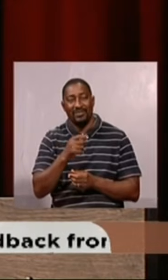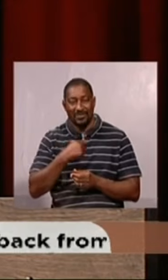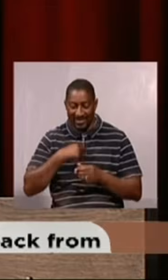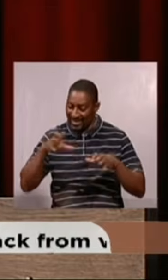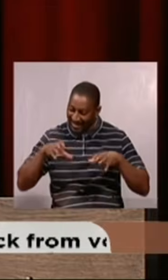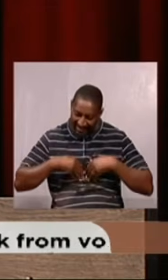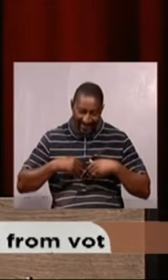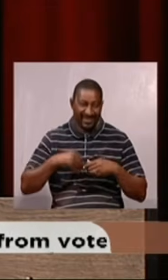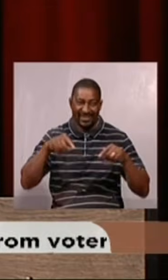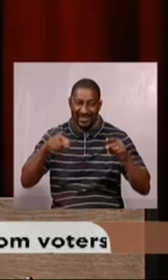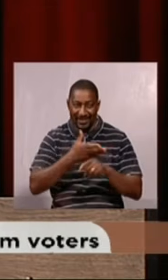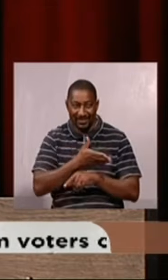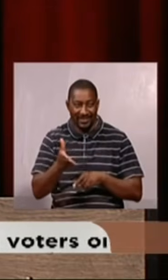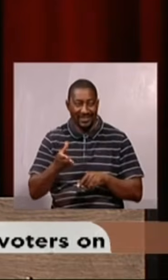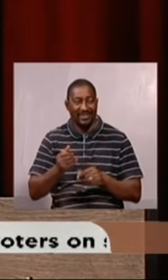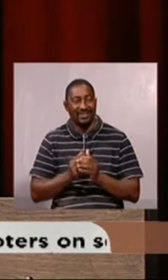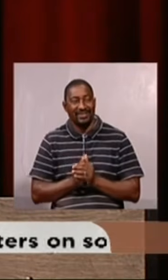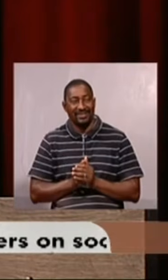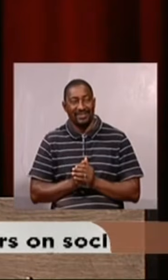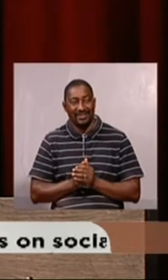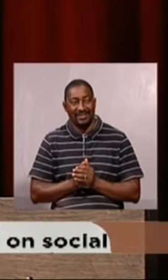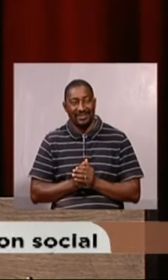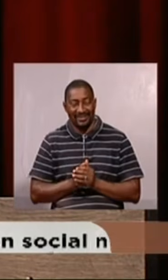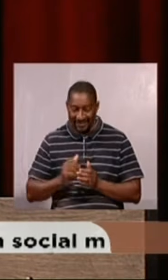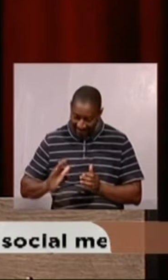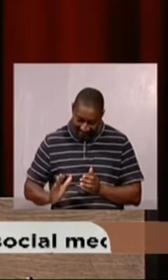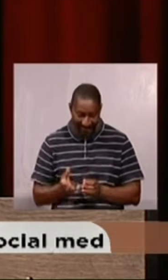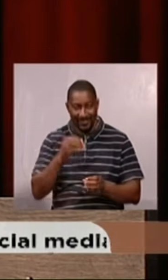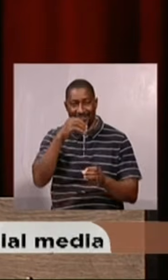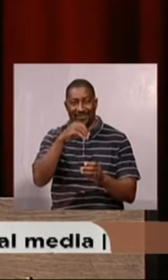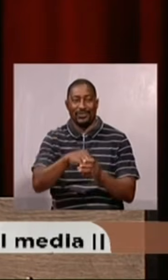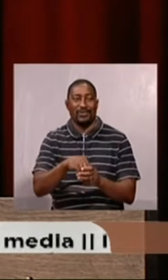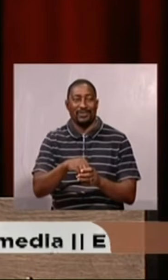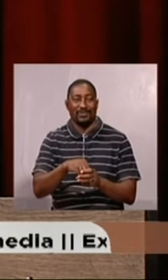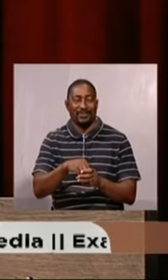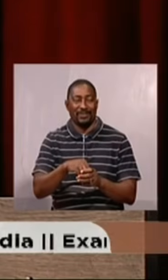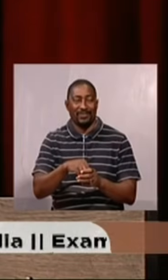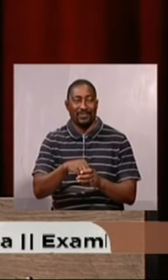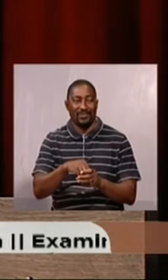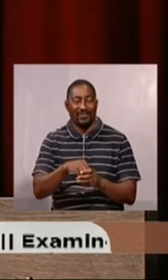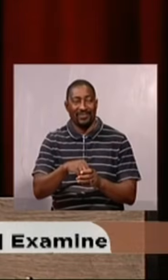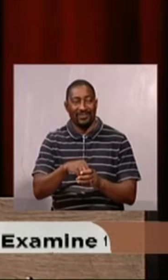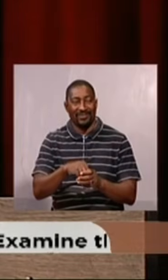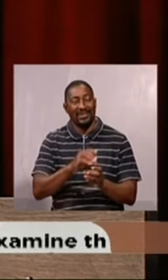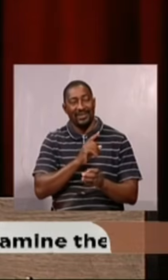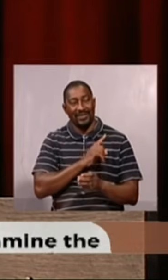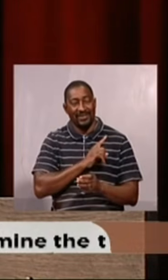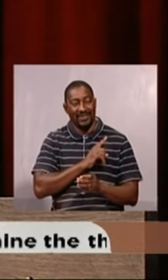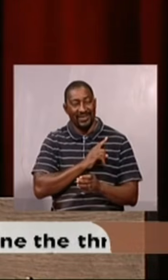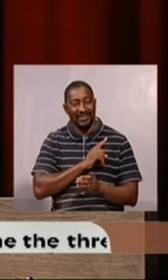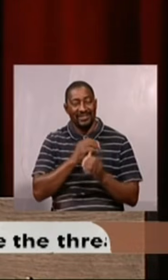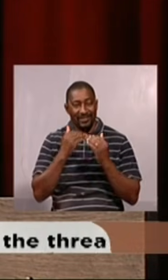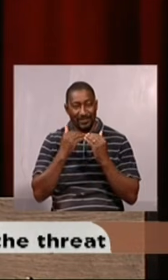conditions of this website. What difference will it make? I just want to join this page or social media platform. Why is it such a big deal in